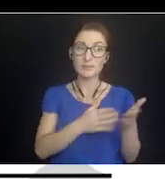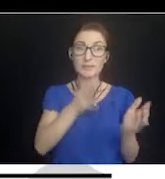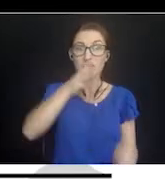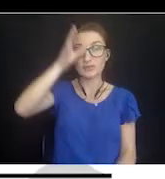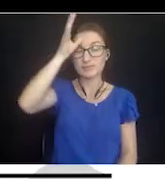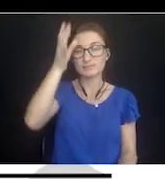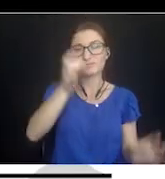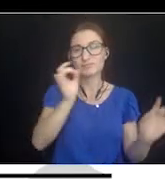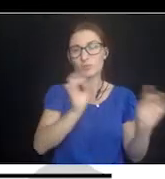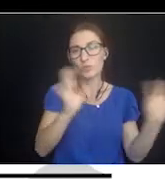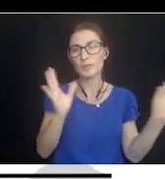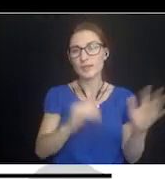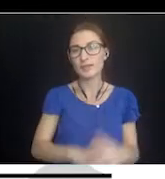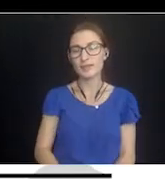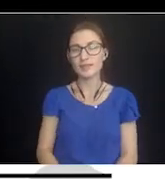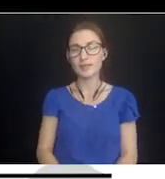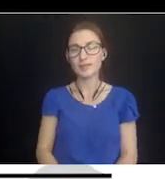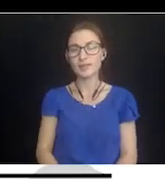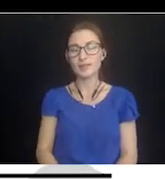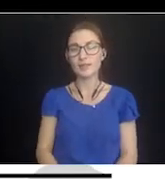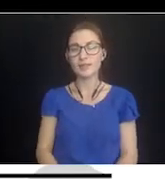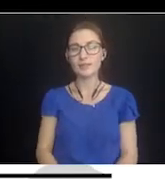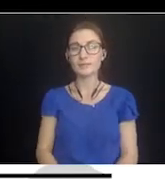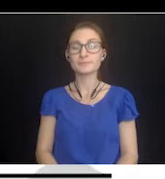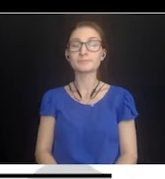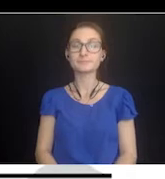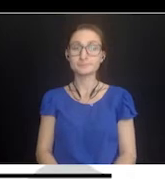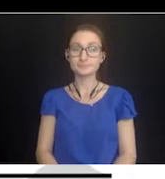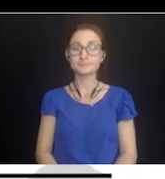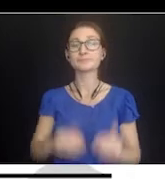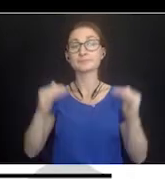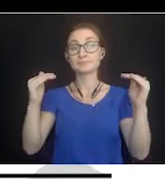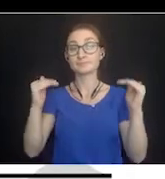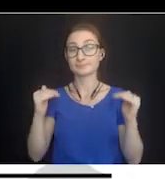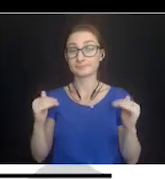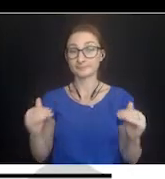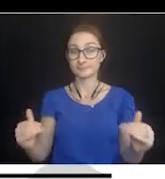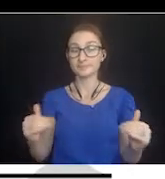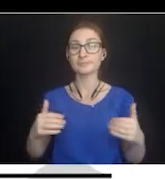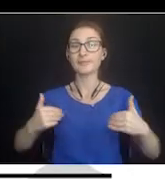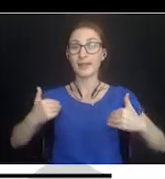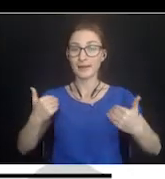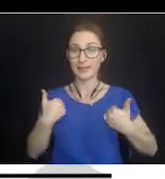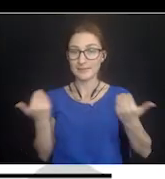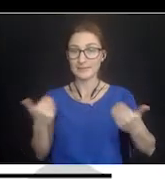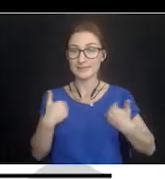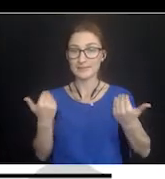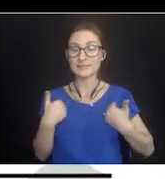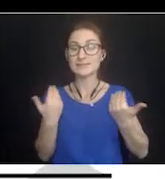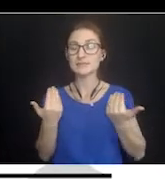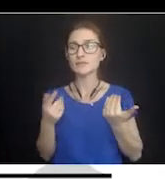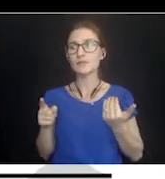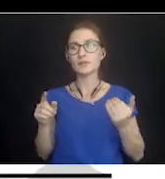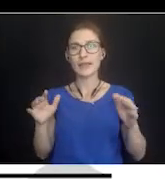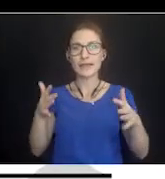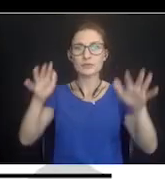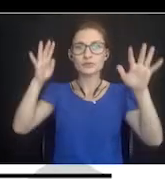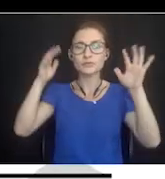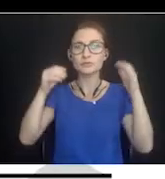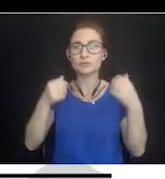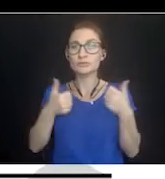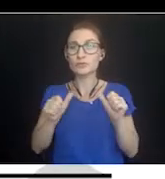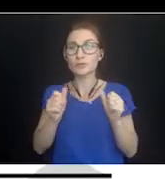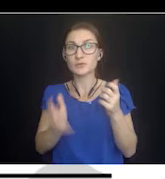at worst, many parents can be horrible. So then you enter right into